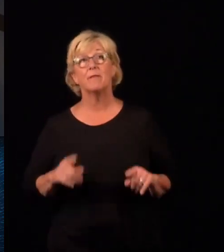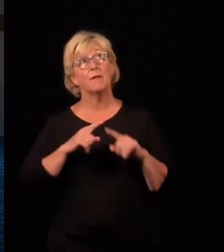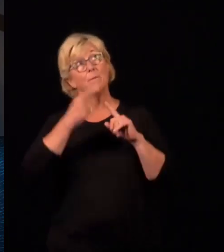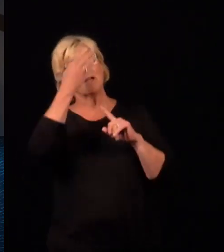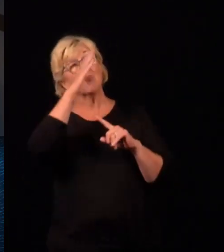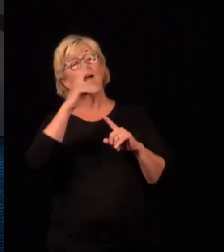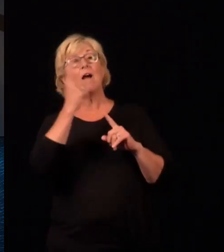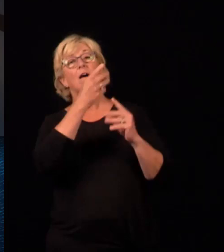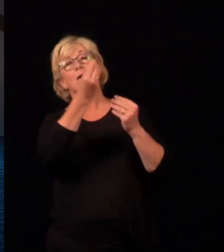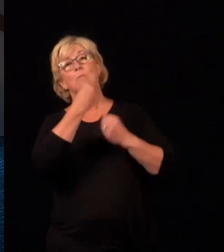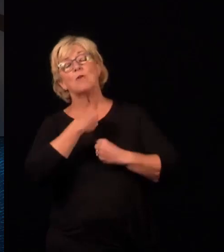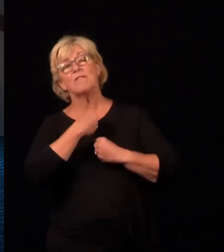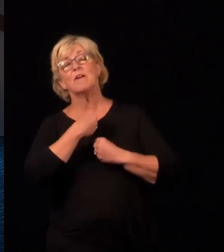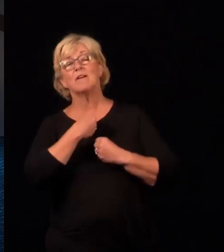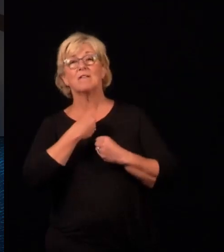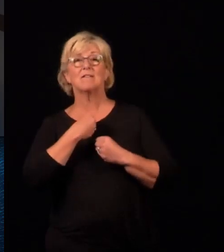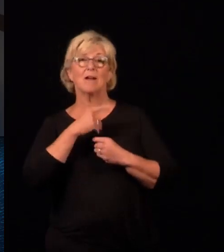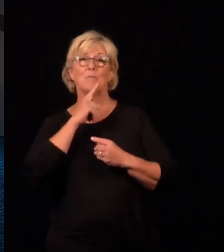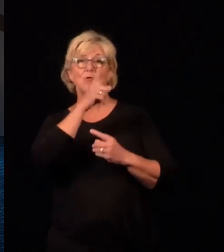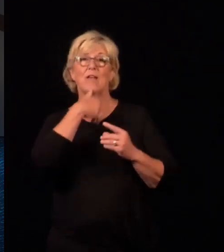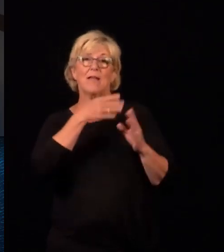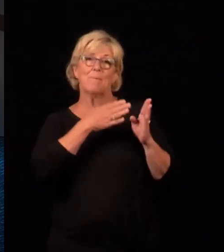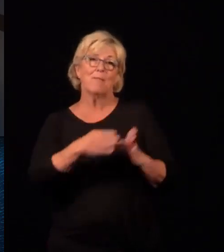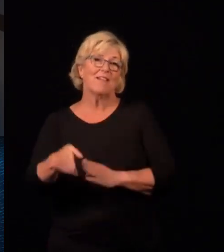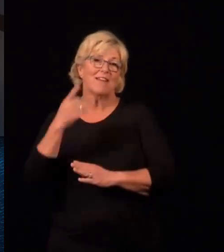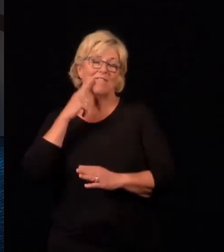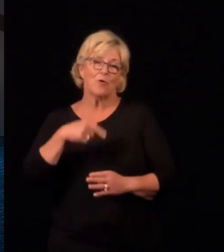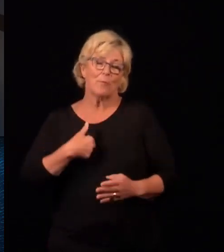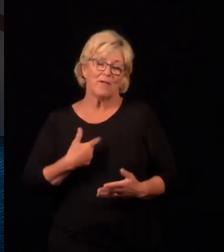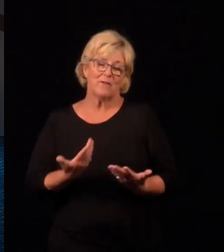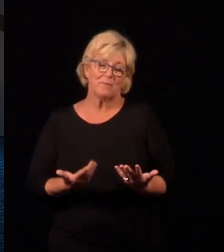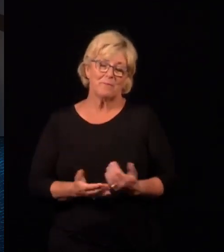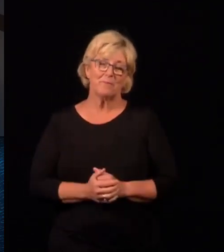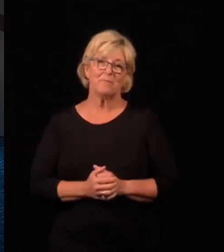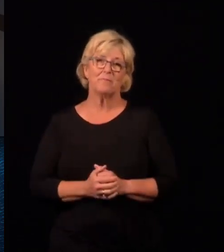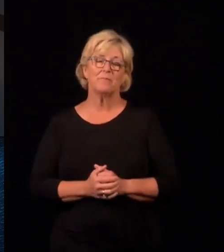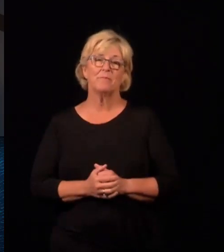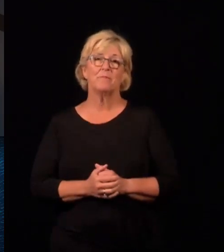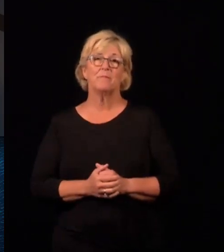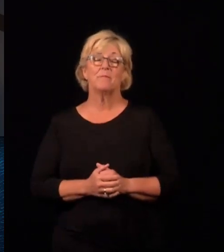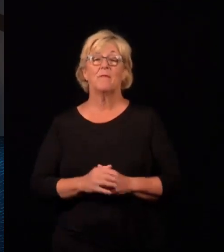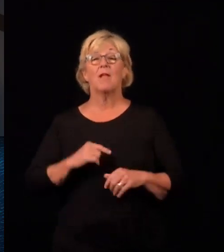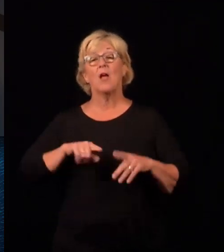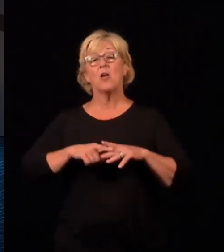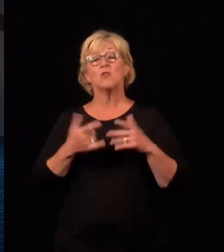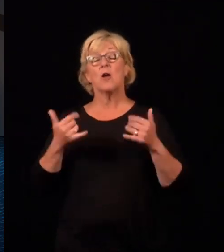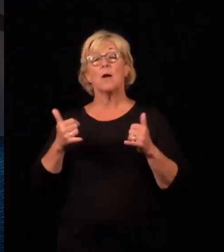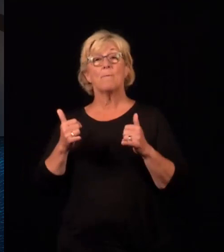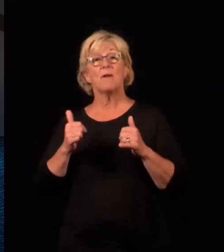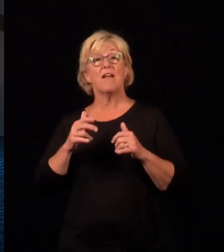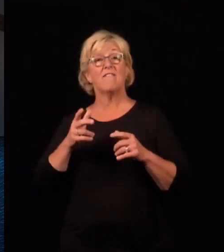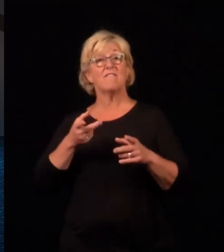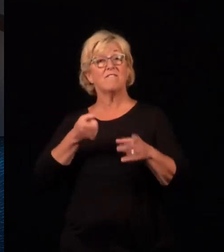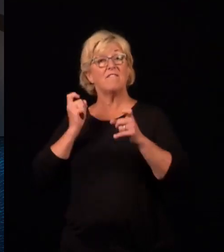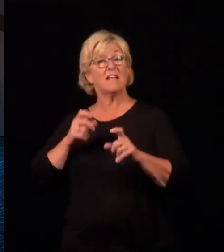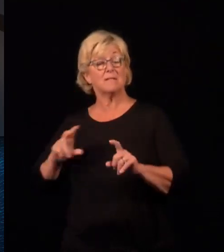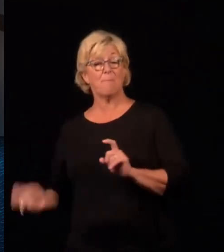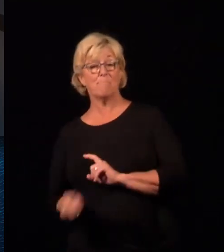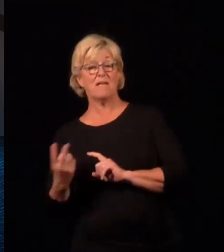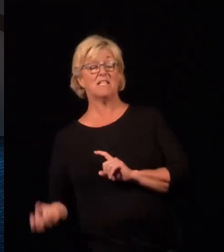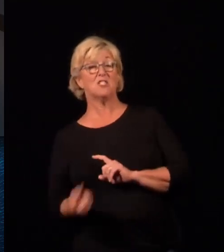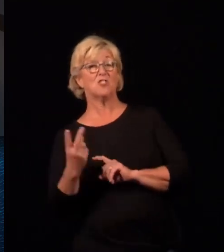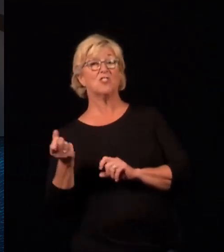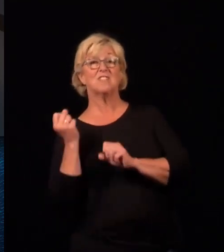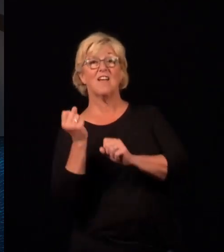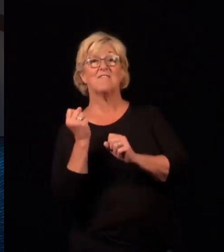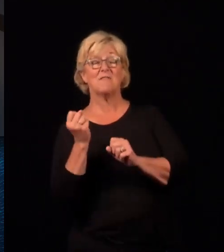God had always provided, and I'm sure He had a plan for me. I started playing fast pitch softball. I got invited to